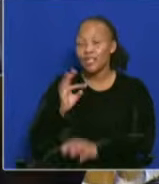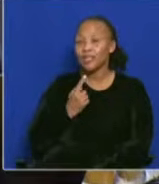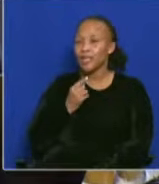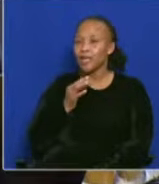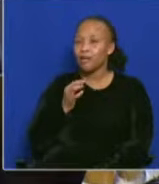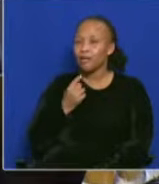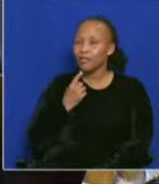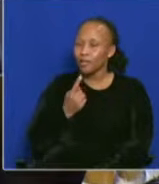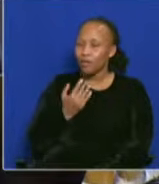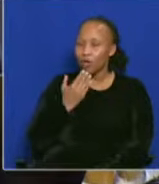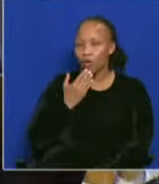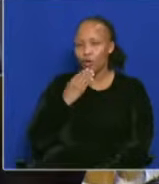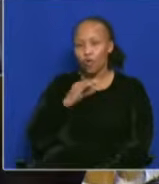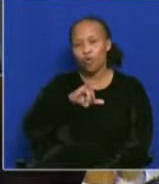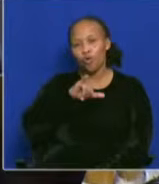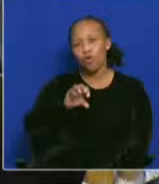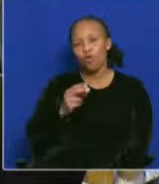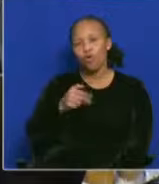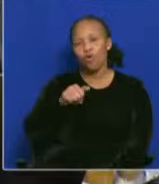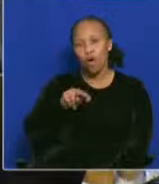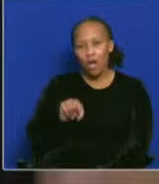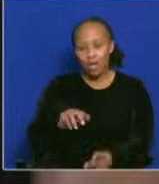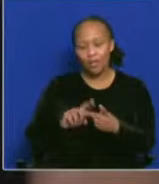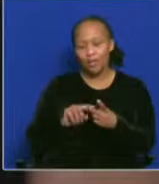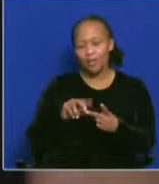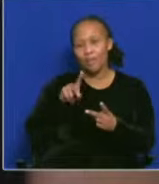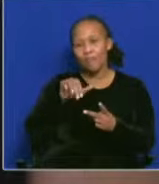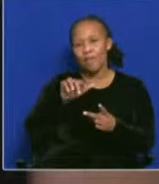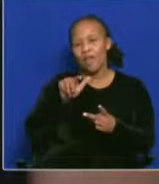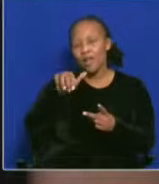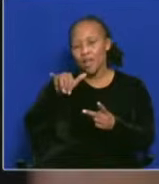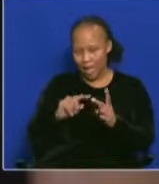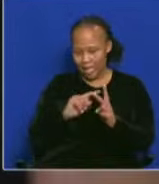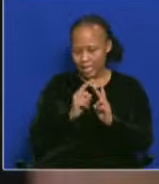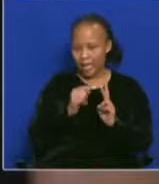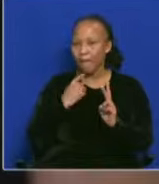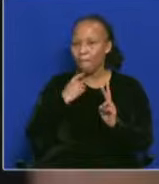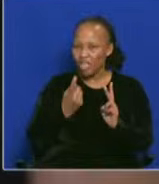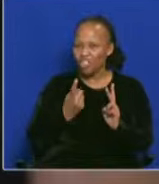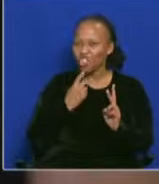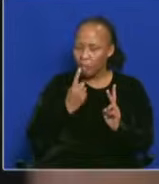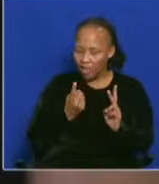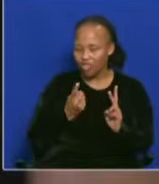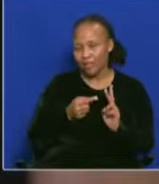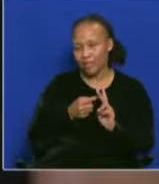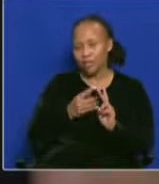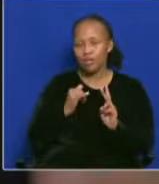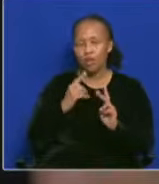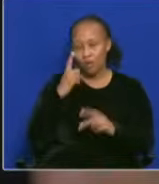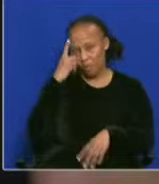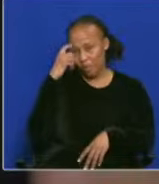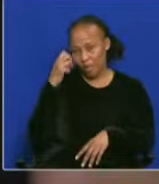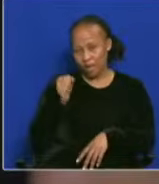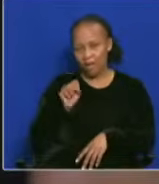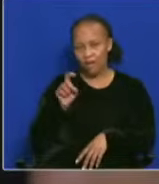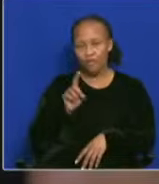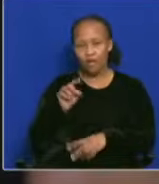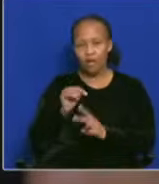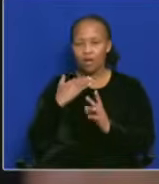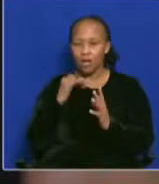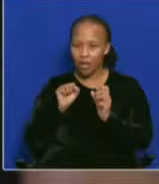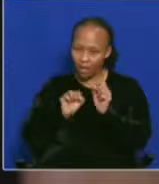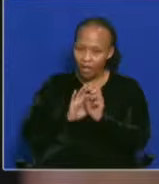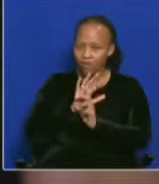and Ivan Pillay. We were naive to believe that he could influence van Lochrenberg and Pillay to favor our